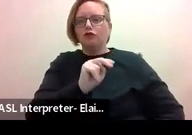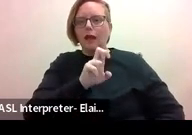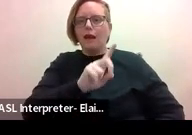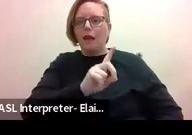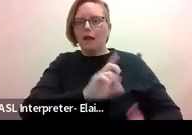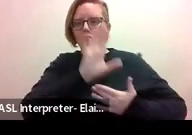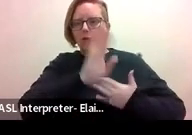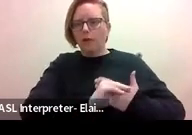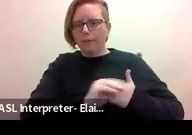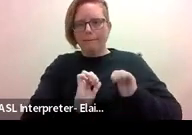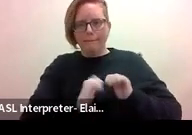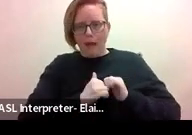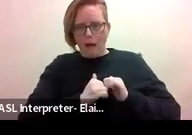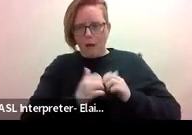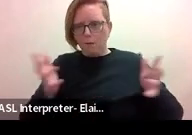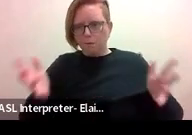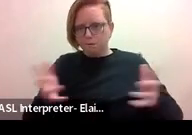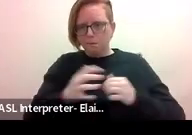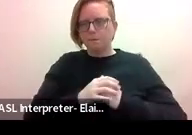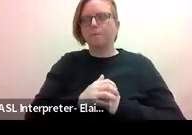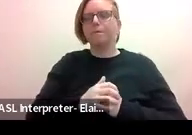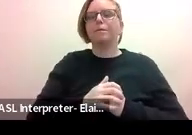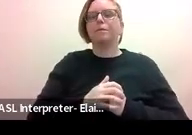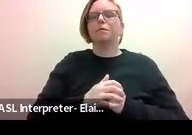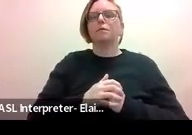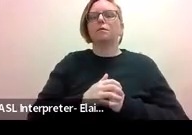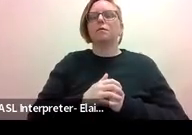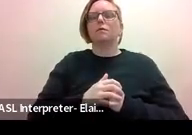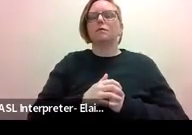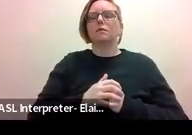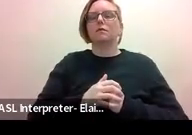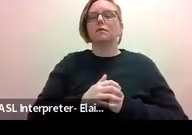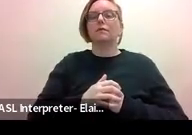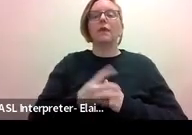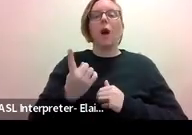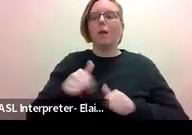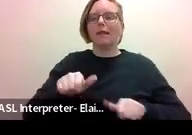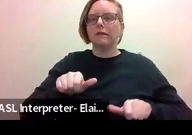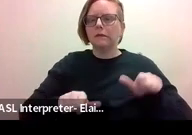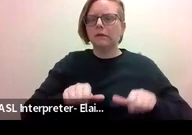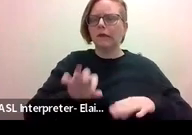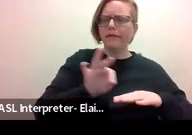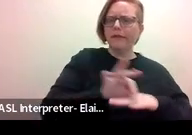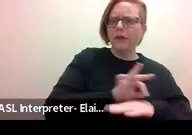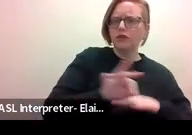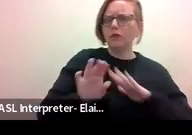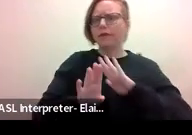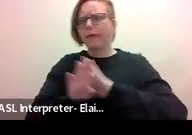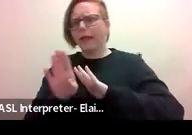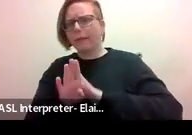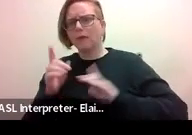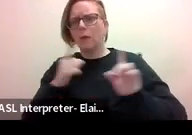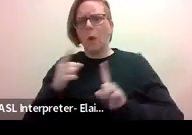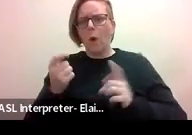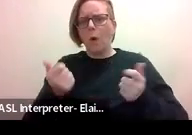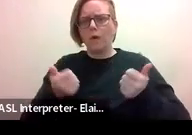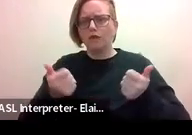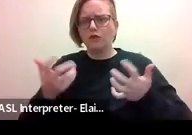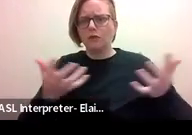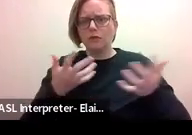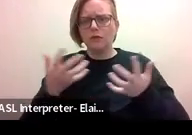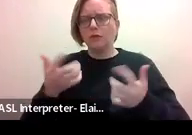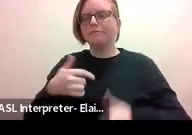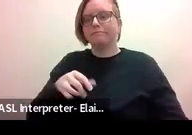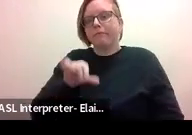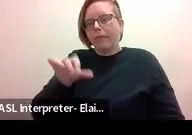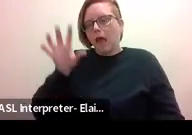And the question is always whether it's a functional or a developmental goal. We would say that this is an IEP team